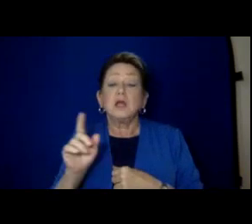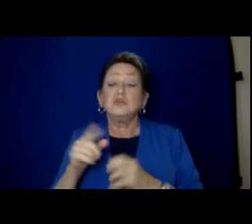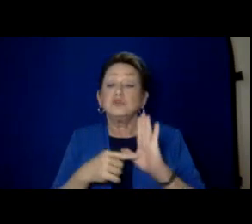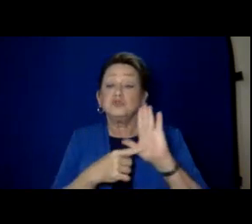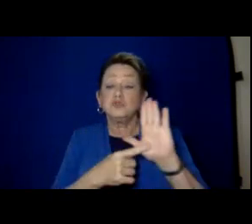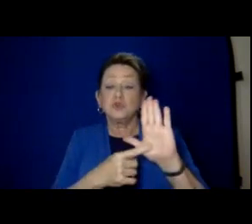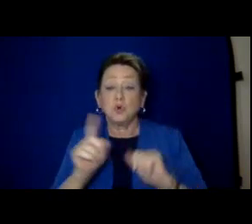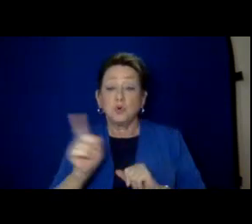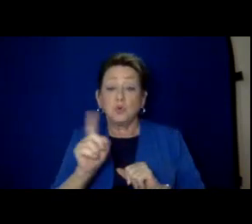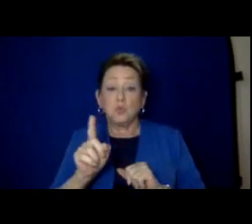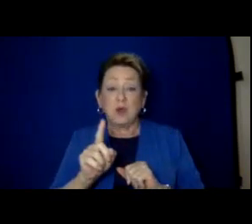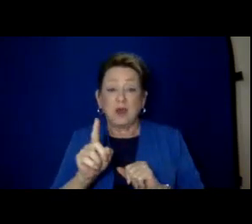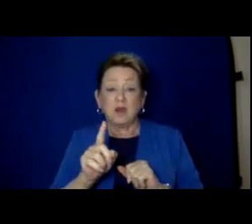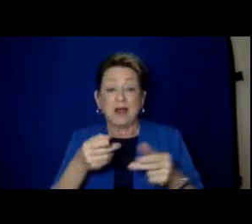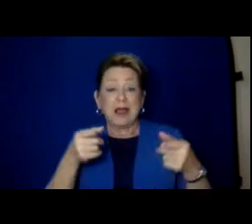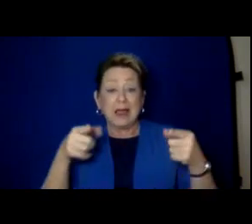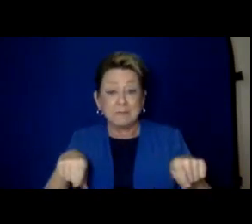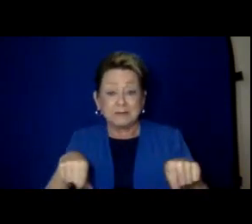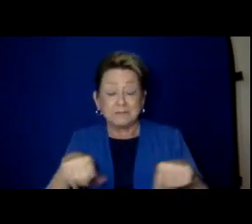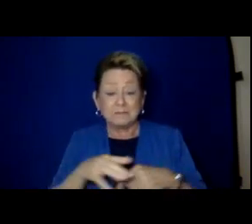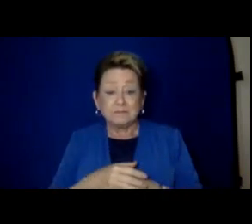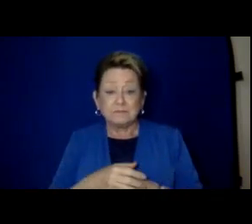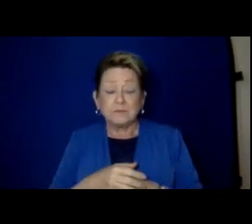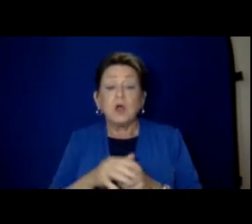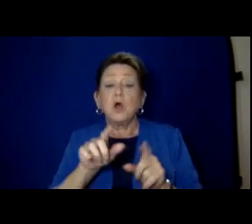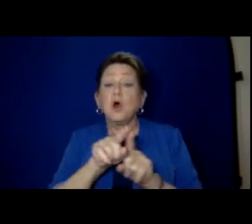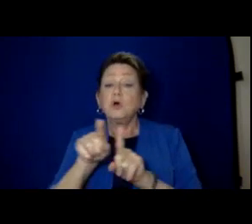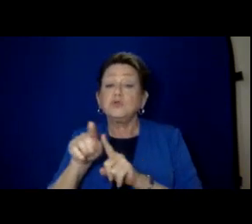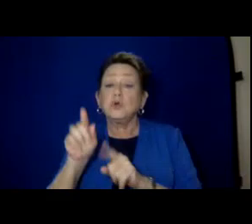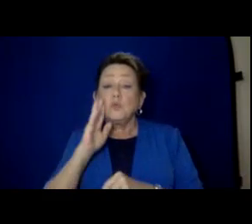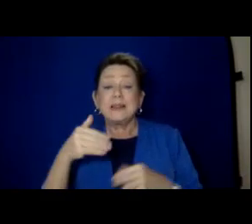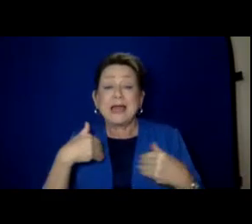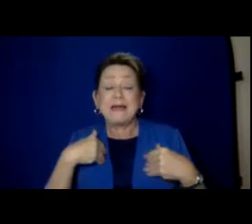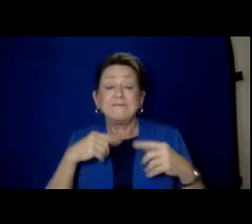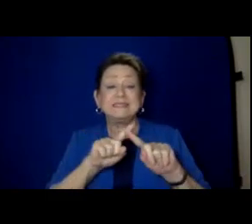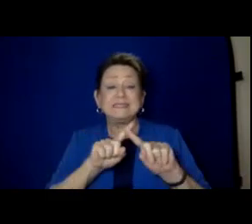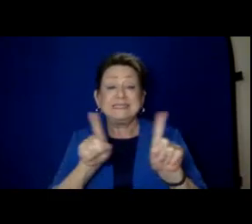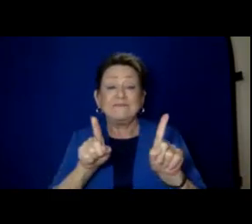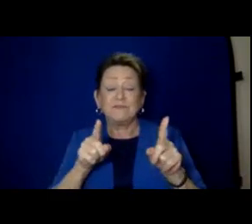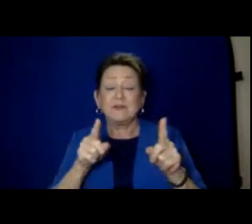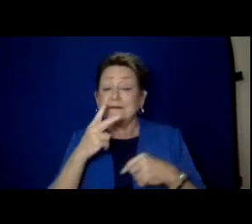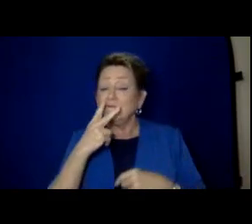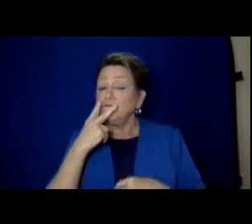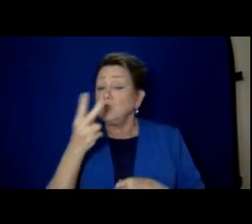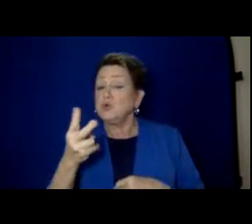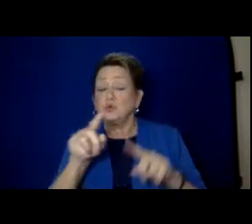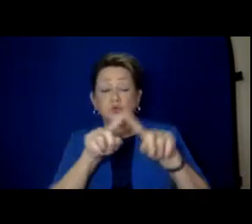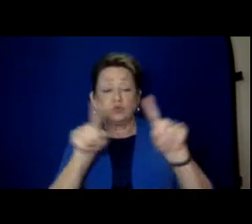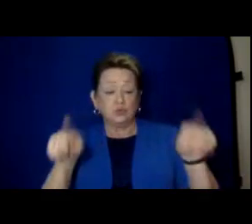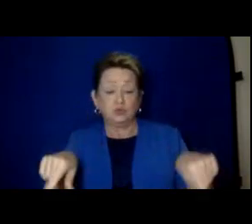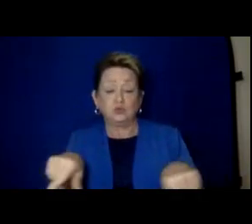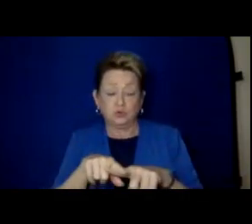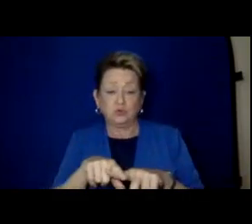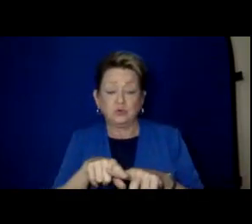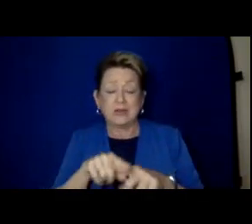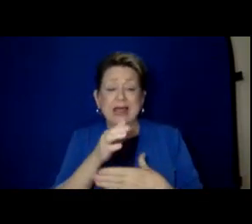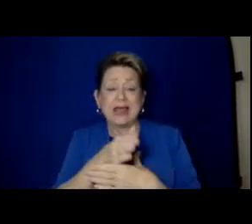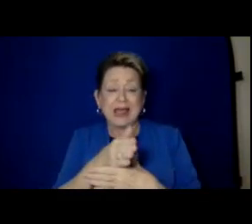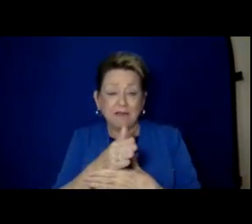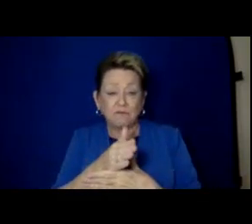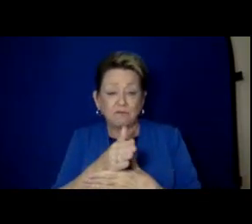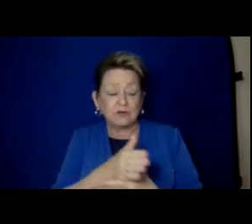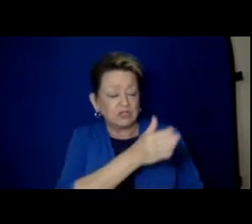where exactly those ons are happening. But we can also, also have different views that we're working on now that's really just average stop level